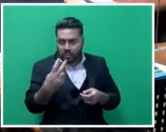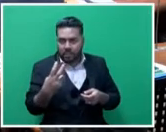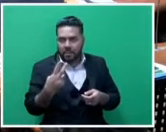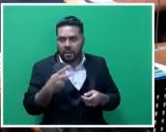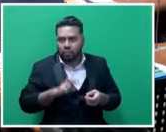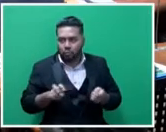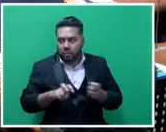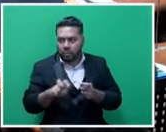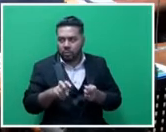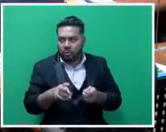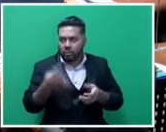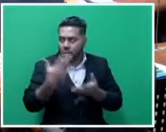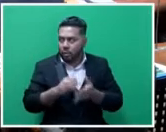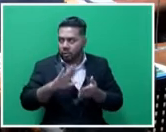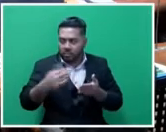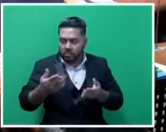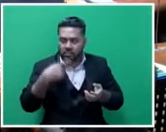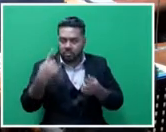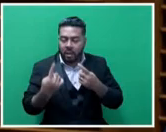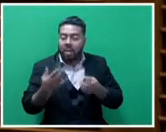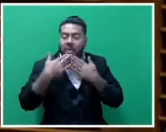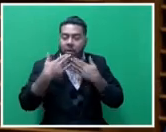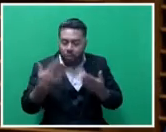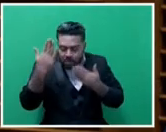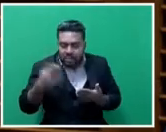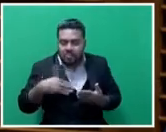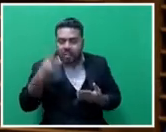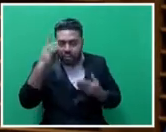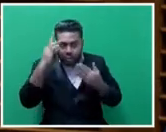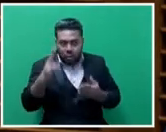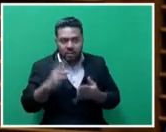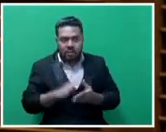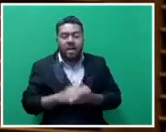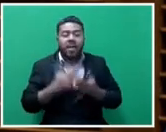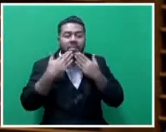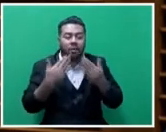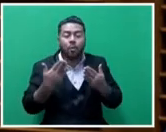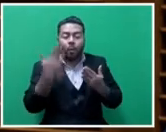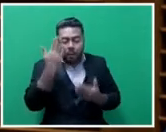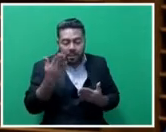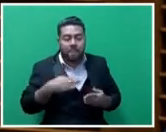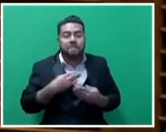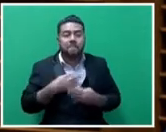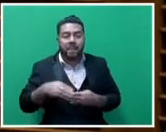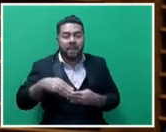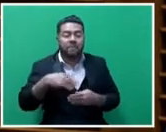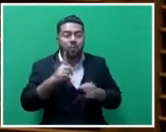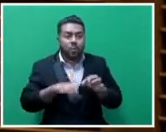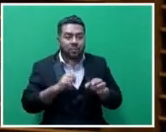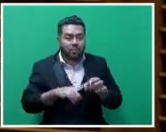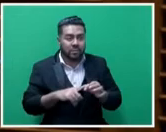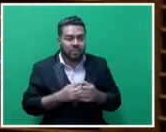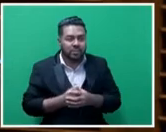floor, sir. Thank you, Honourable Speaker, sir, and thank the Honourable Member for the question.